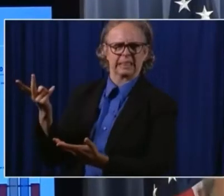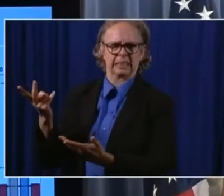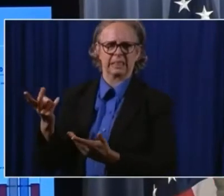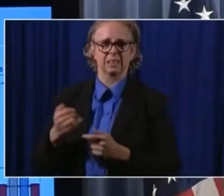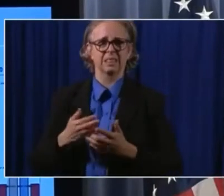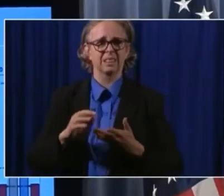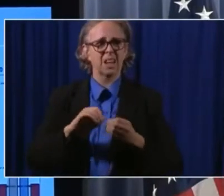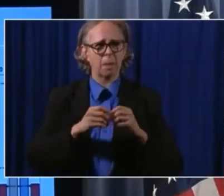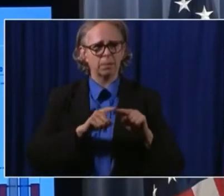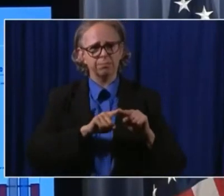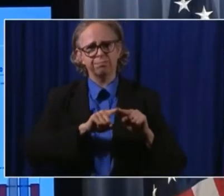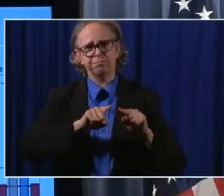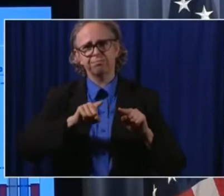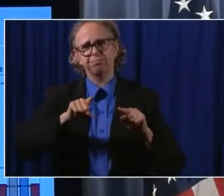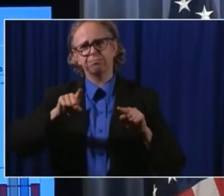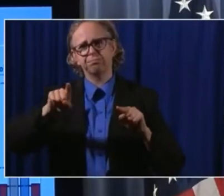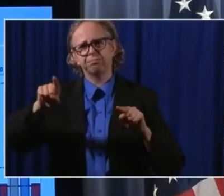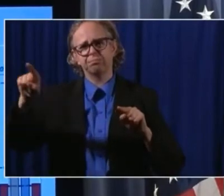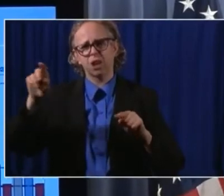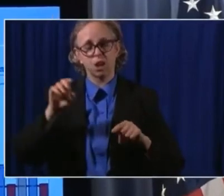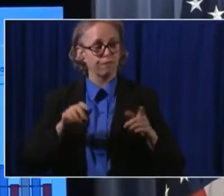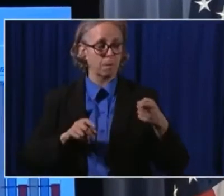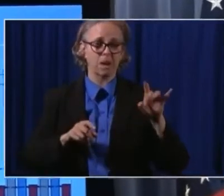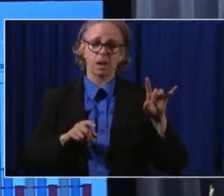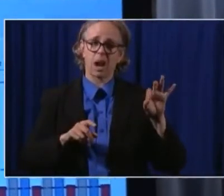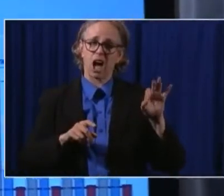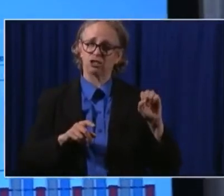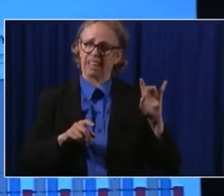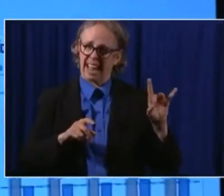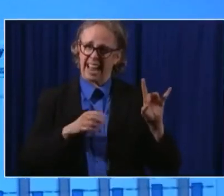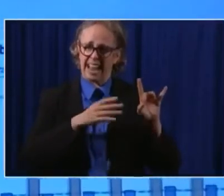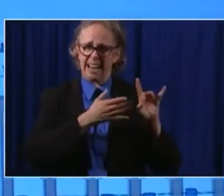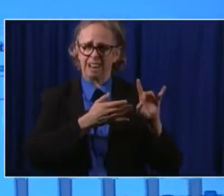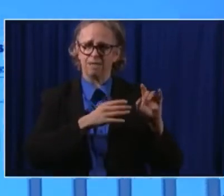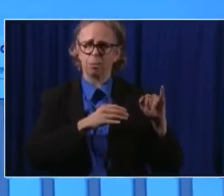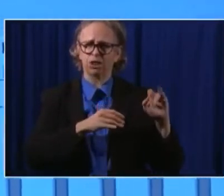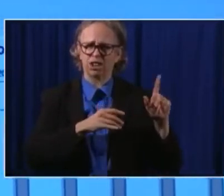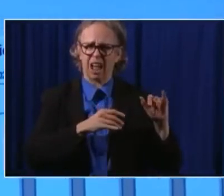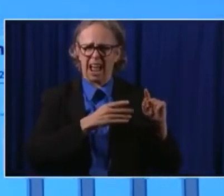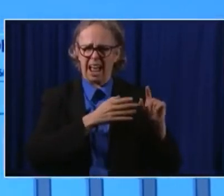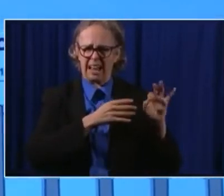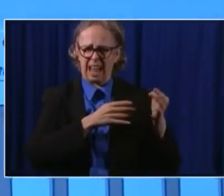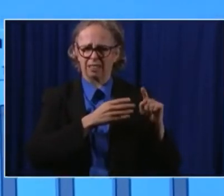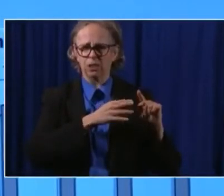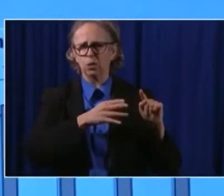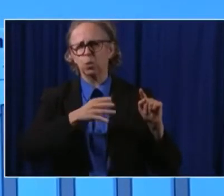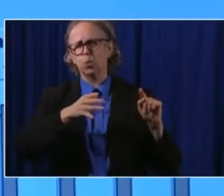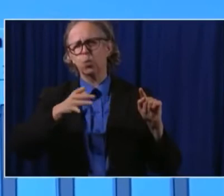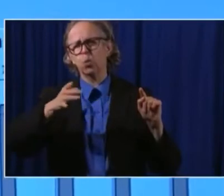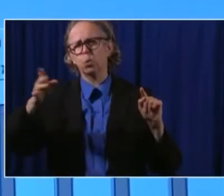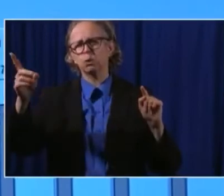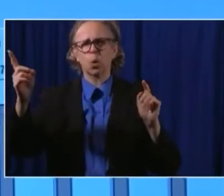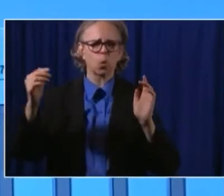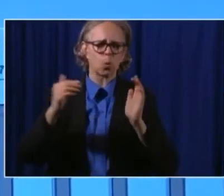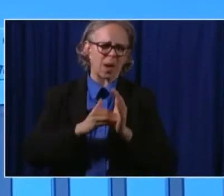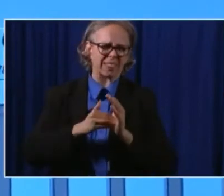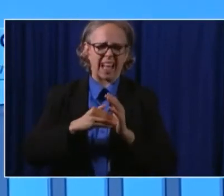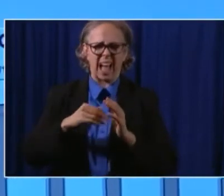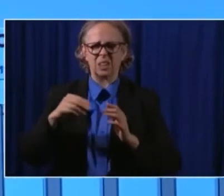908 patients on July 9th to 1,098 patients as of today. So